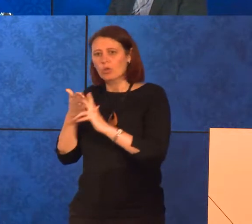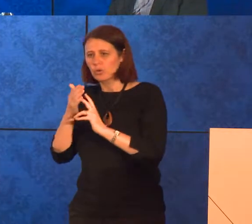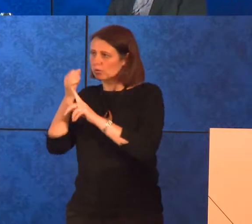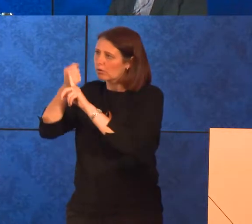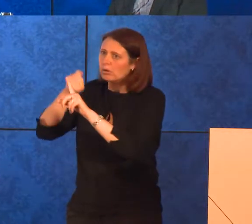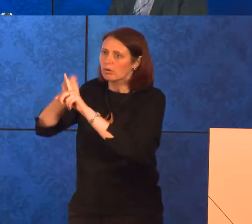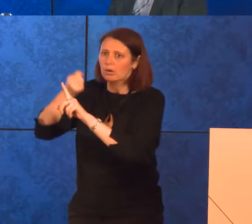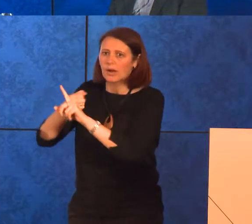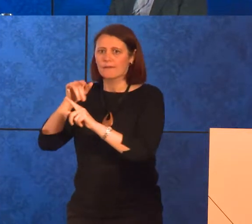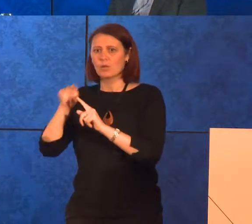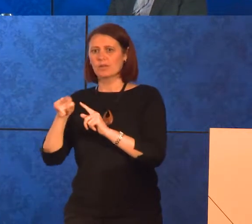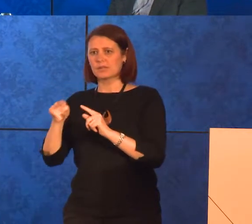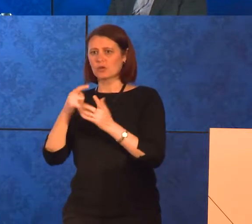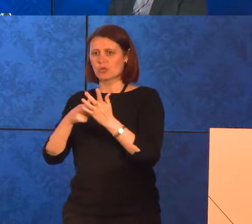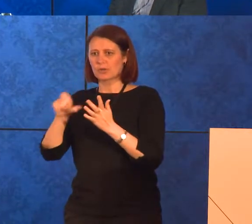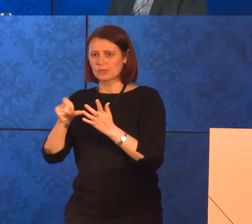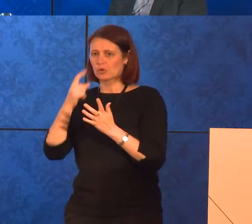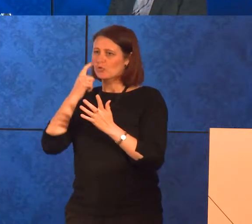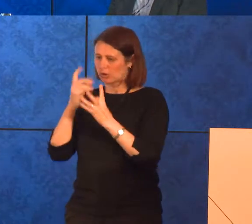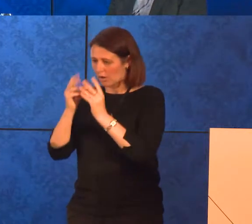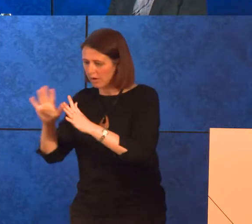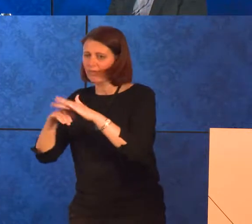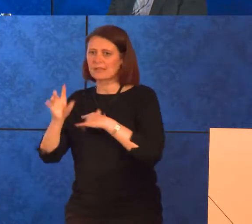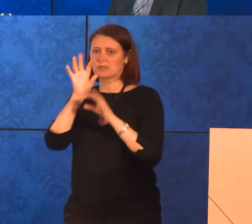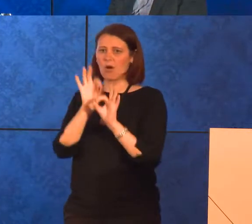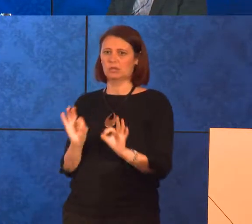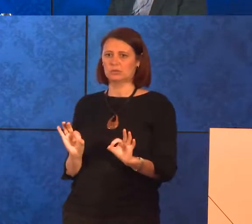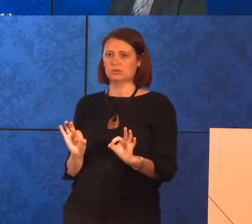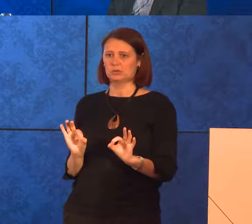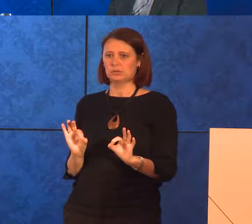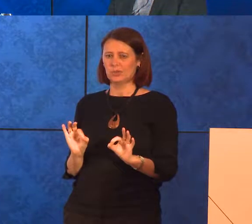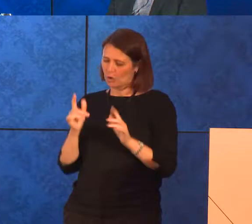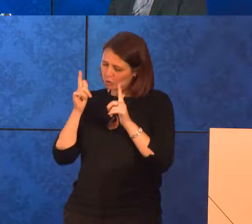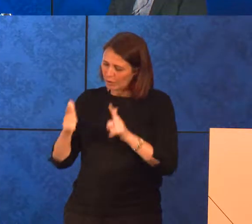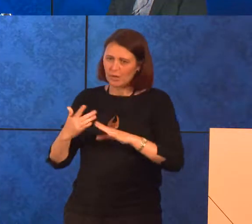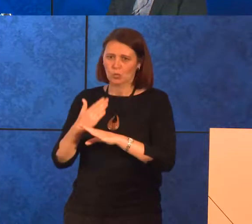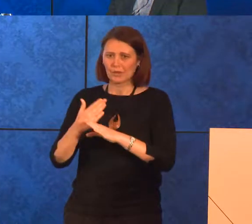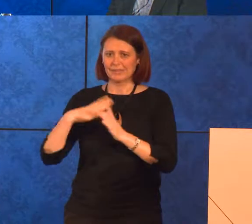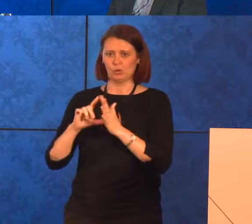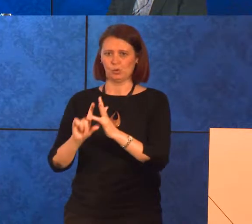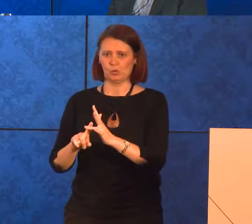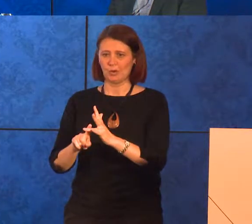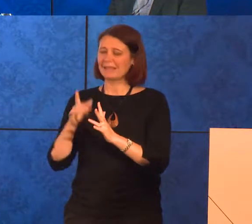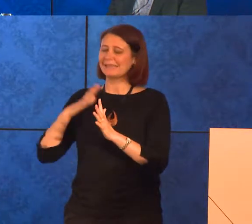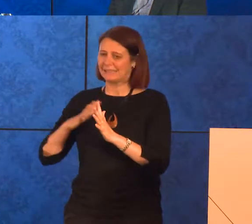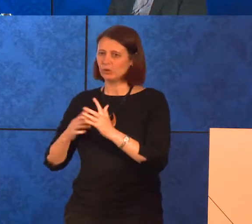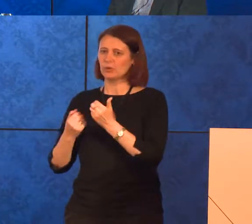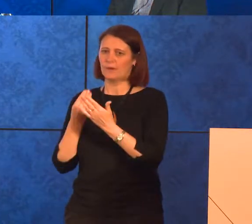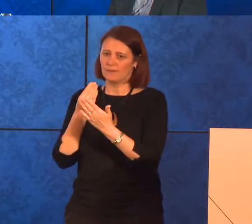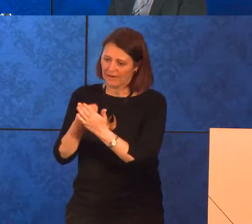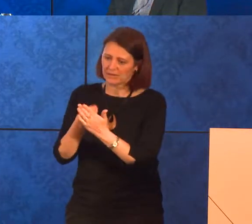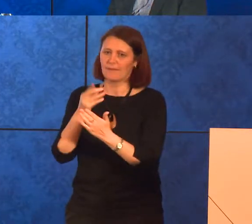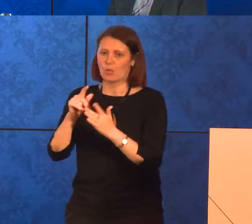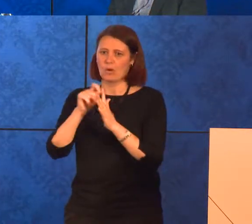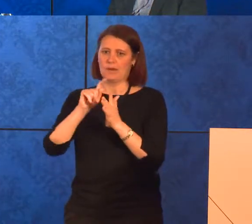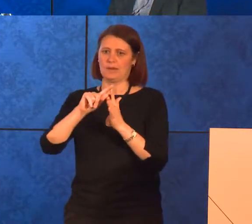Royal Commission, has been to break some of that silence, but there's still so much work to do, and they will need to fund that peer support. And then there was